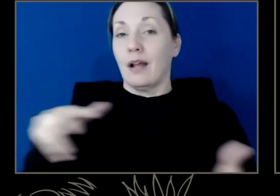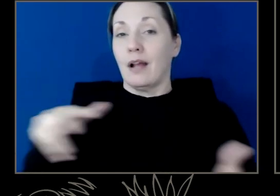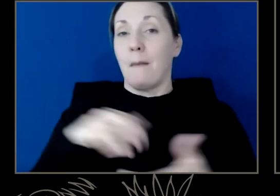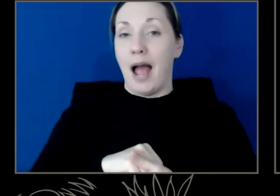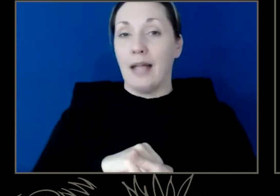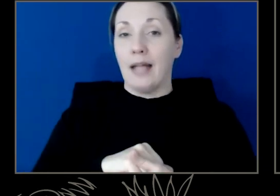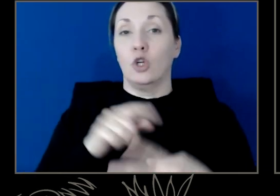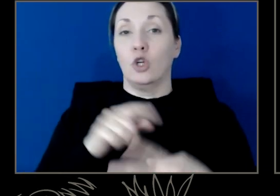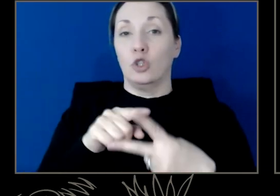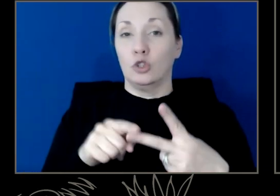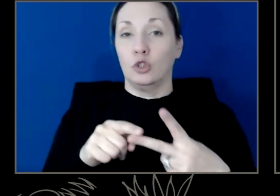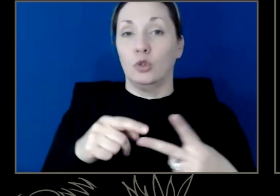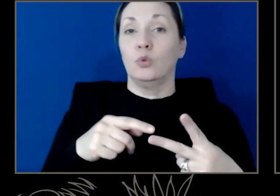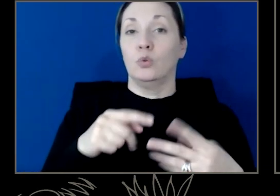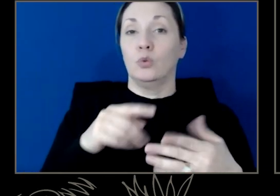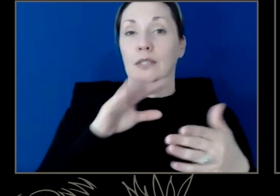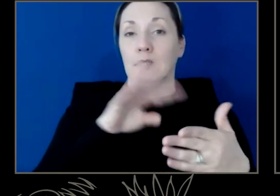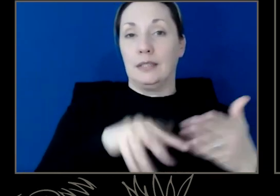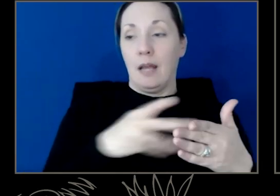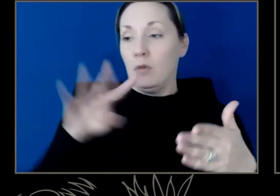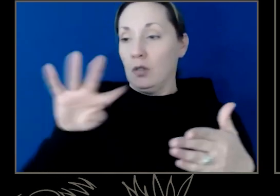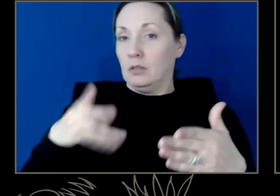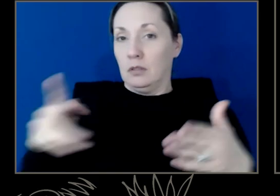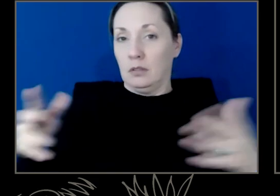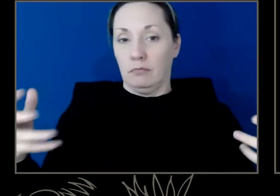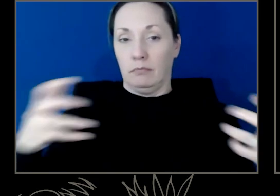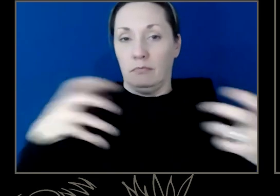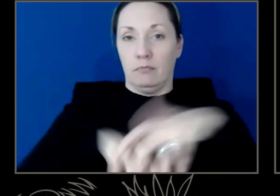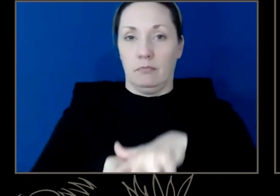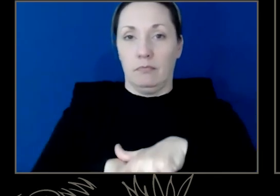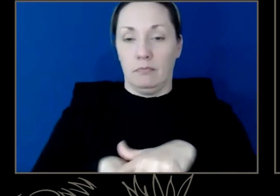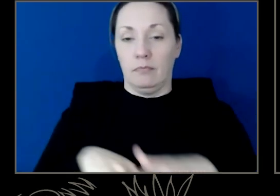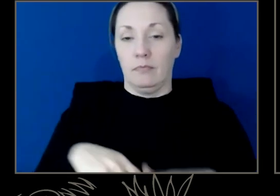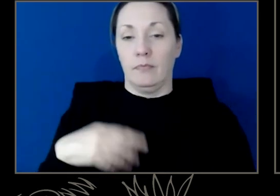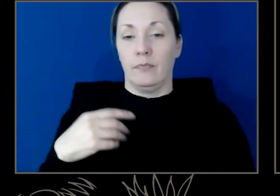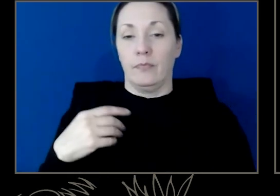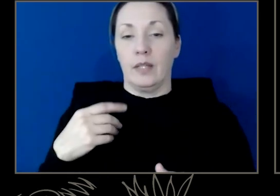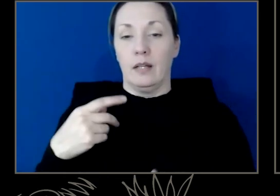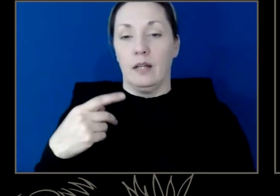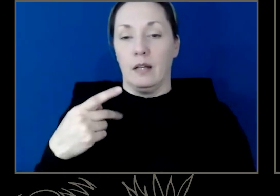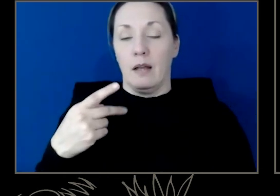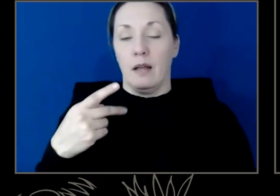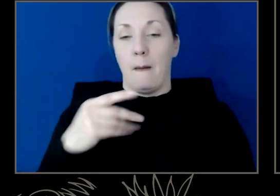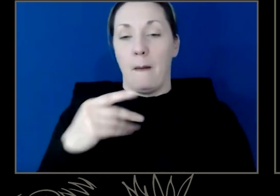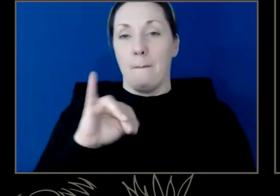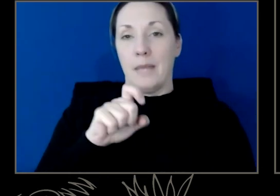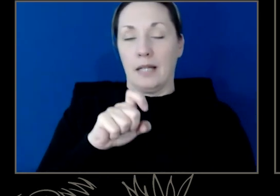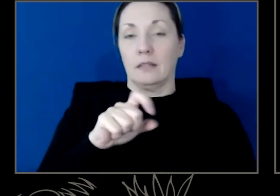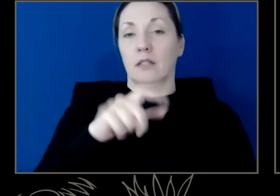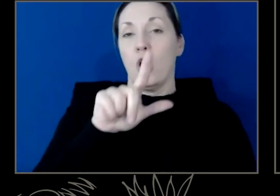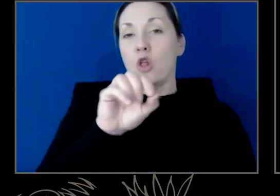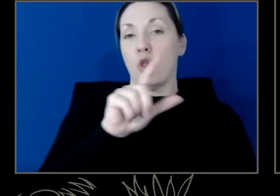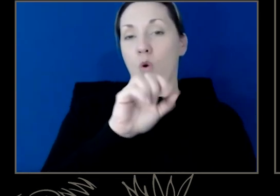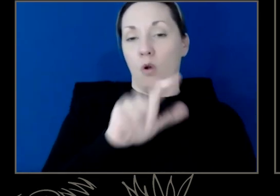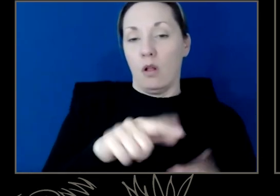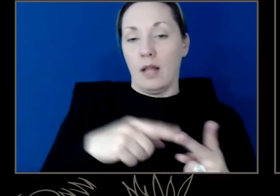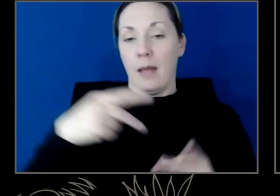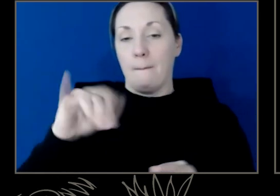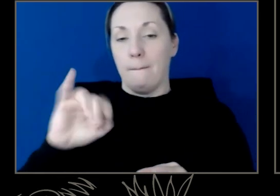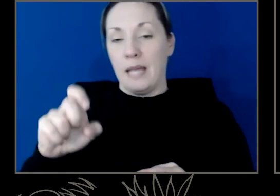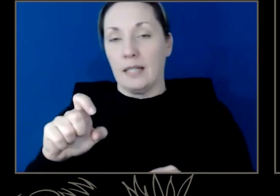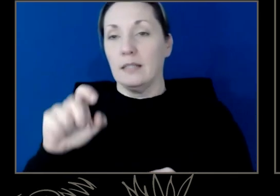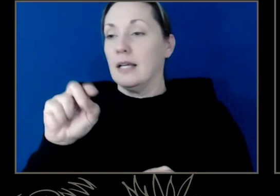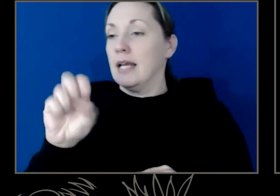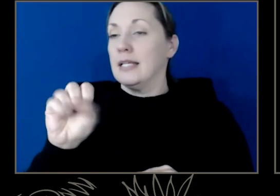Postgres tables that I also had to create, pix local and pix synced. And then I configured Electric to